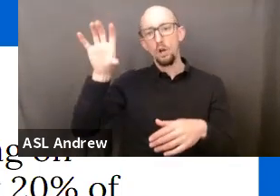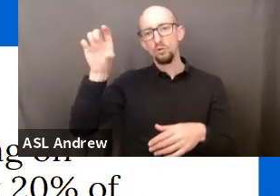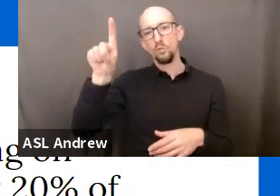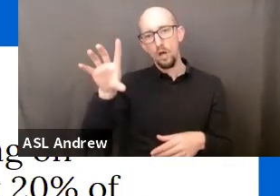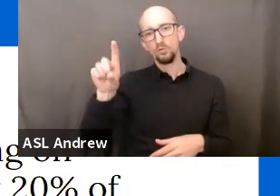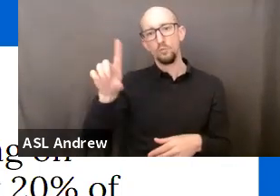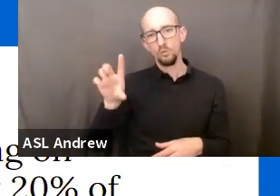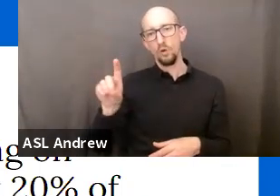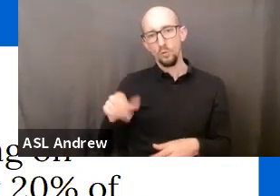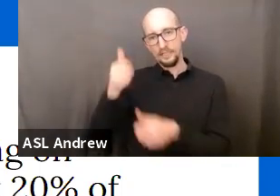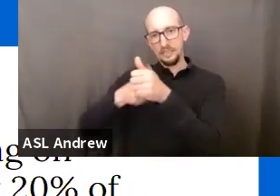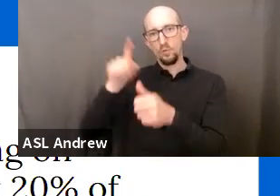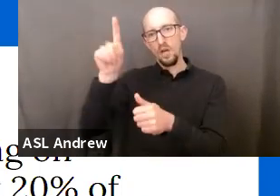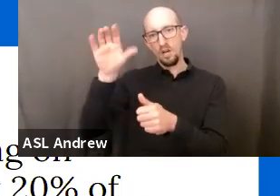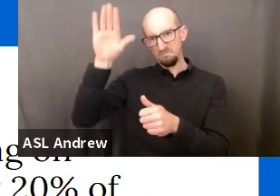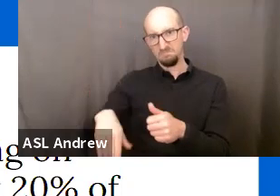citywide.